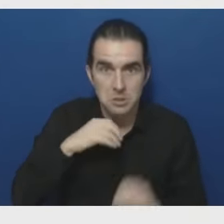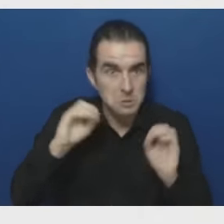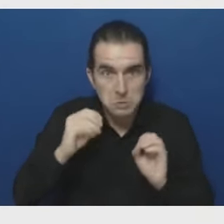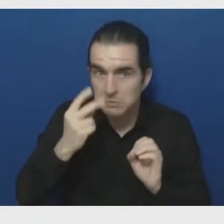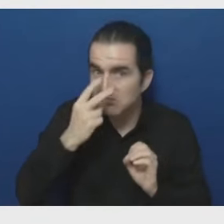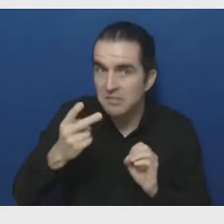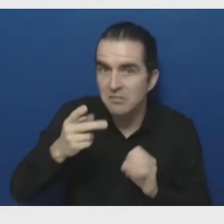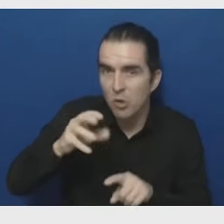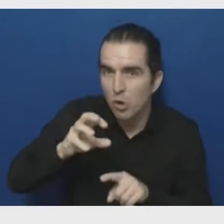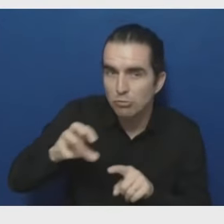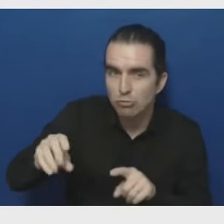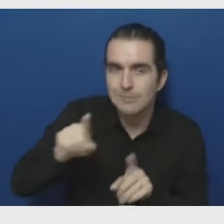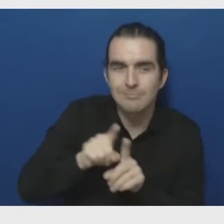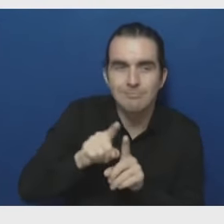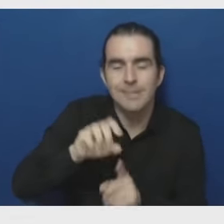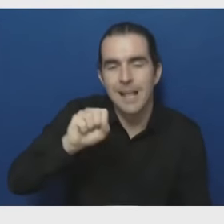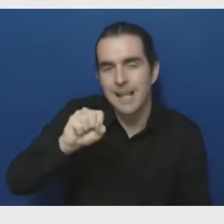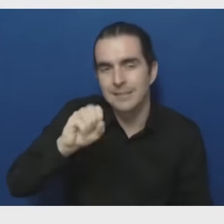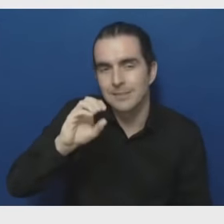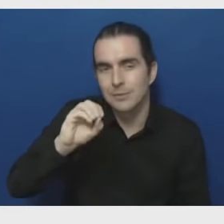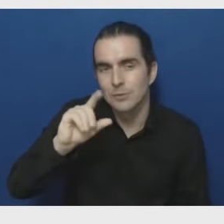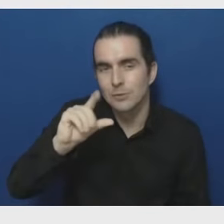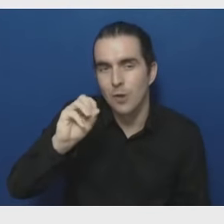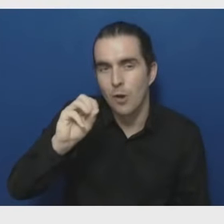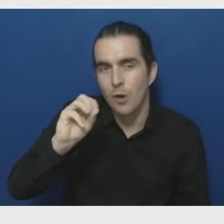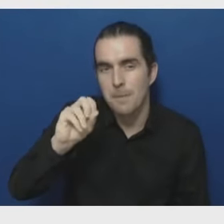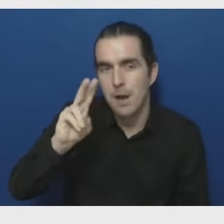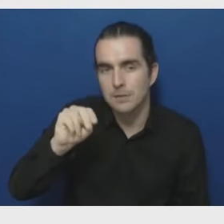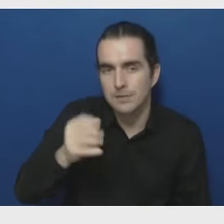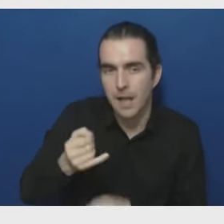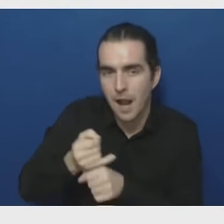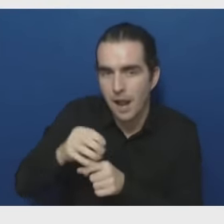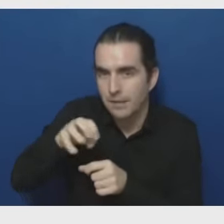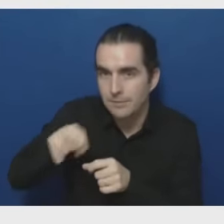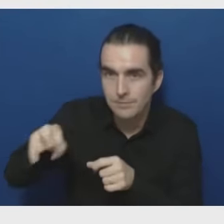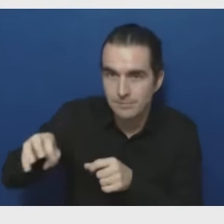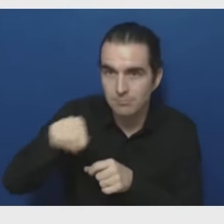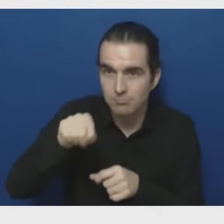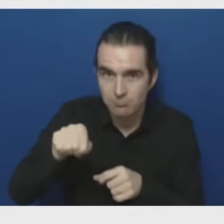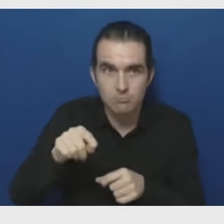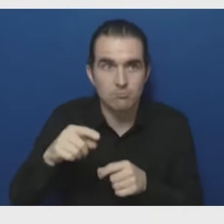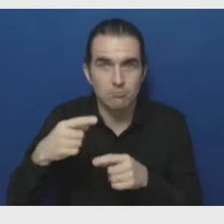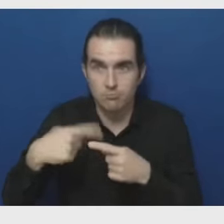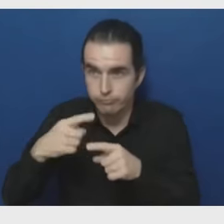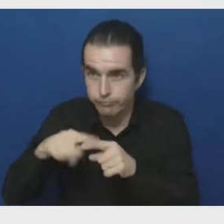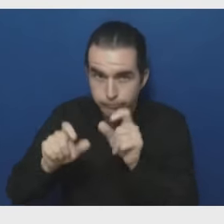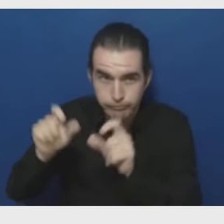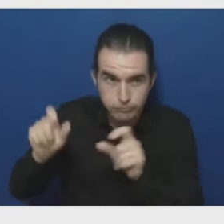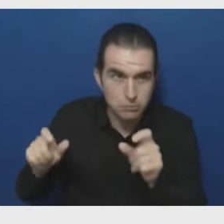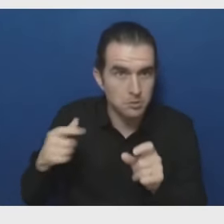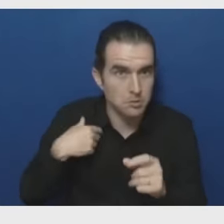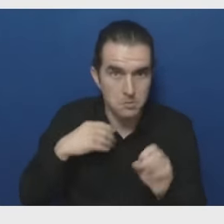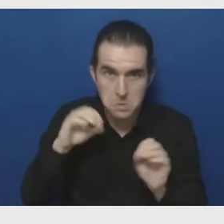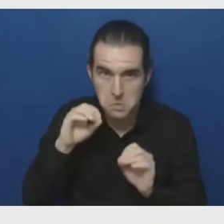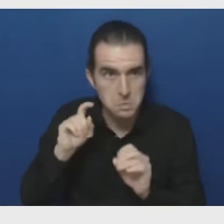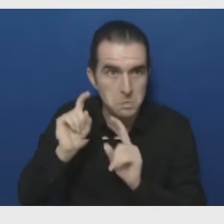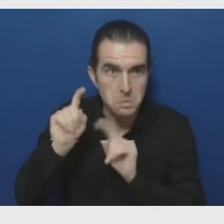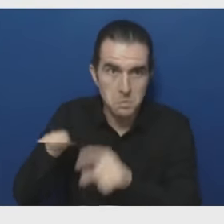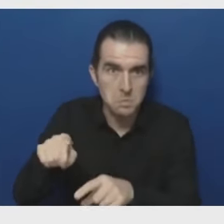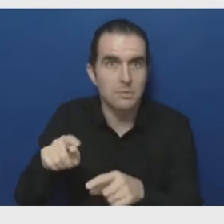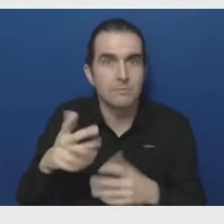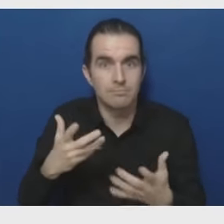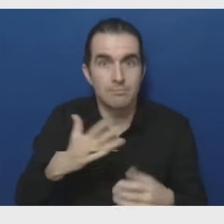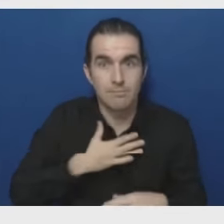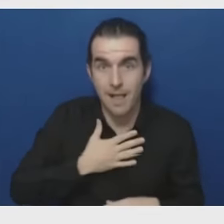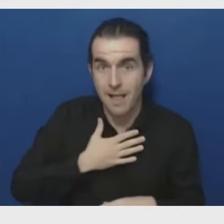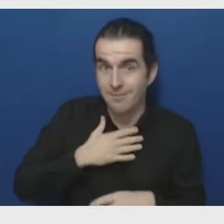from Nigeria, we're also from the Solomon Islands. So let's just remember, we are one family. We're rich in our diversity. Let's not allow